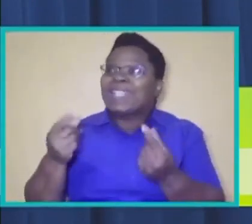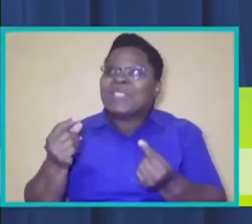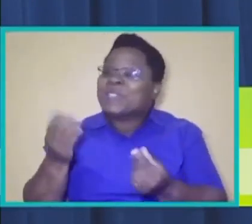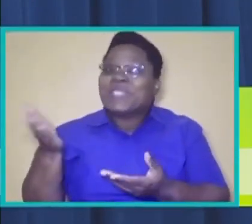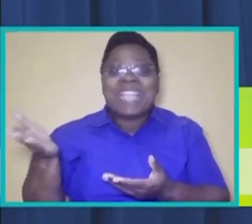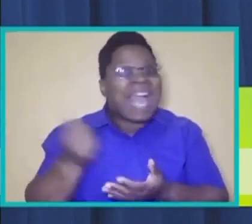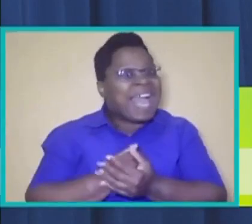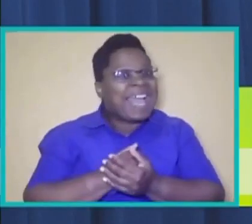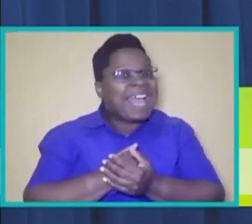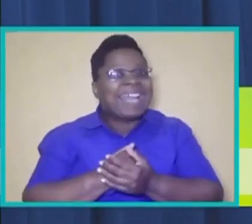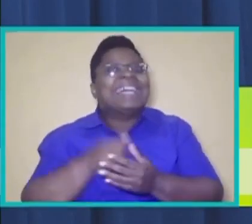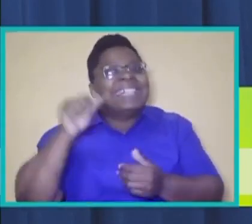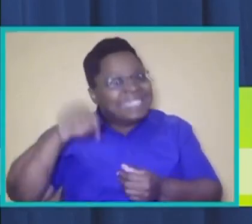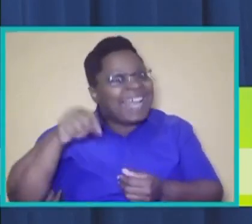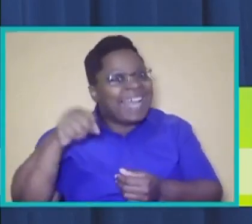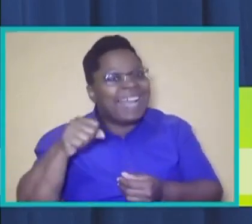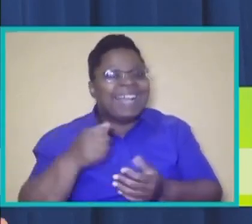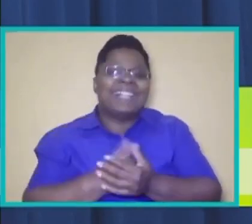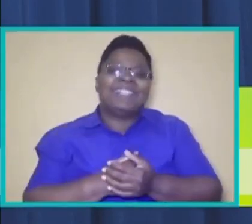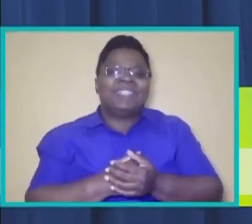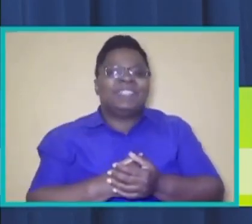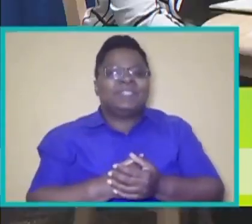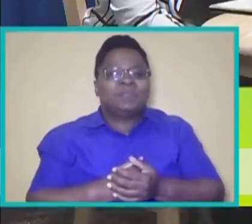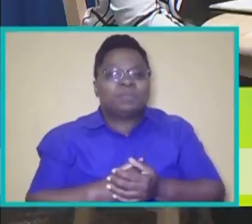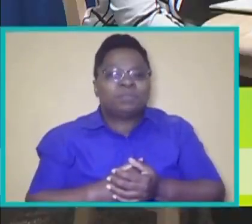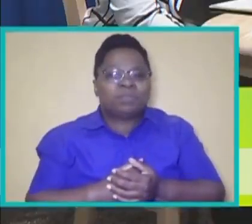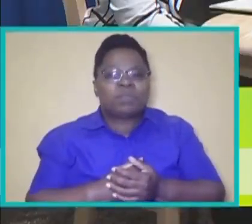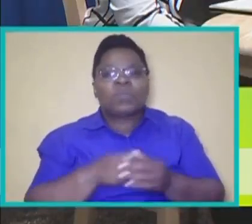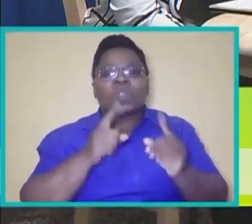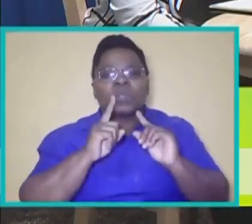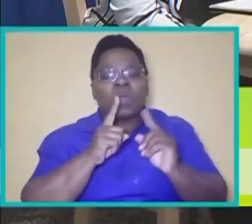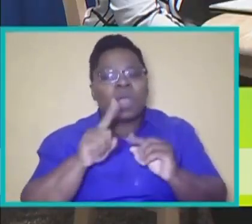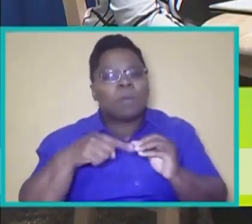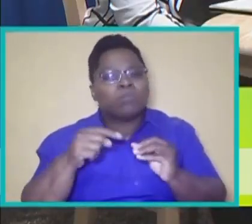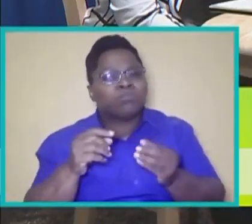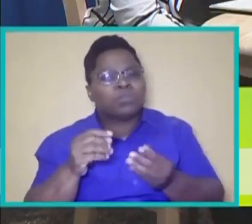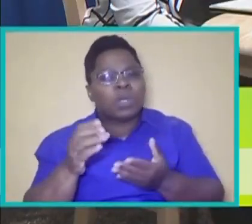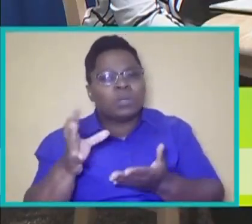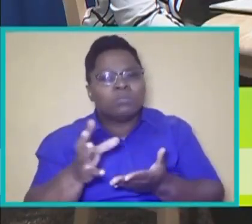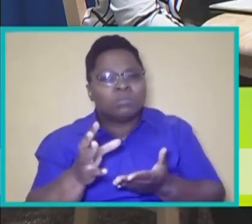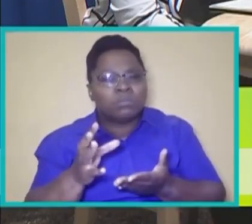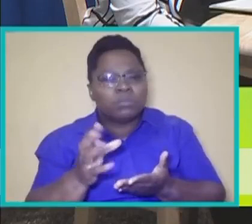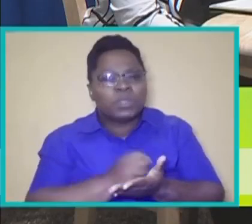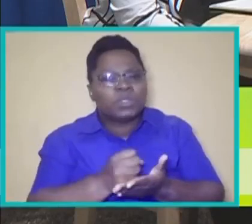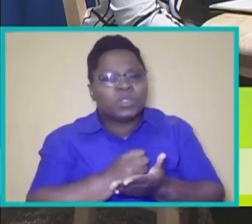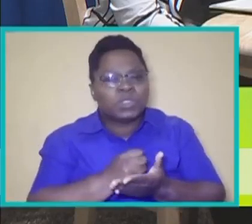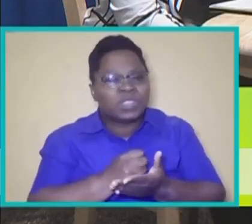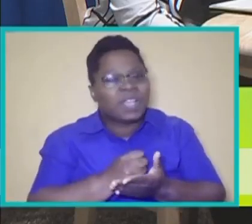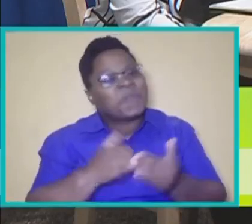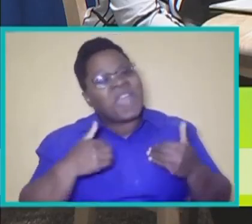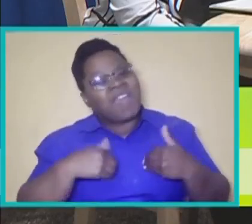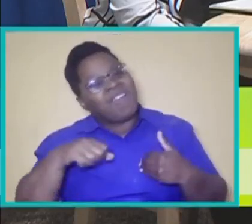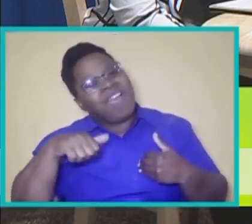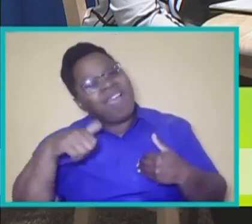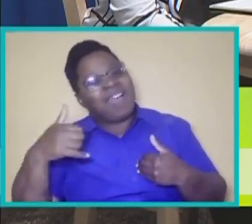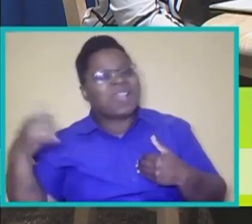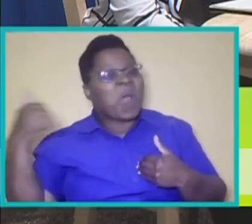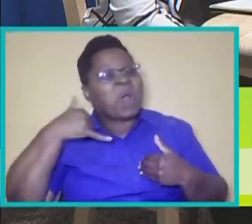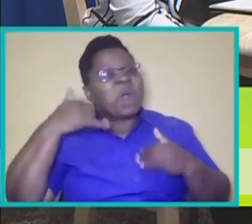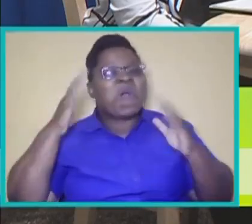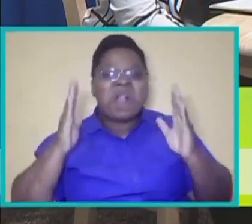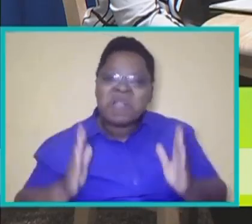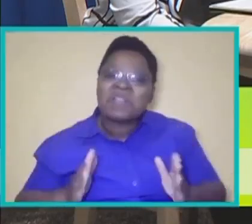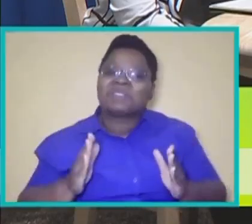face-to-face, etc. And speaking about opportunities to engage, we have a caller from Arima. It seems as though we're talking about